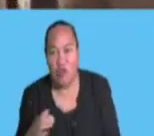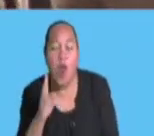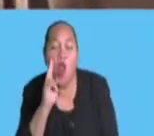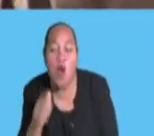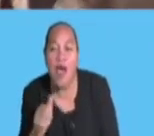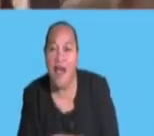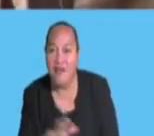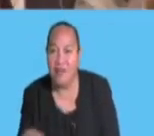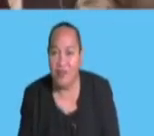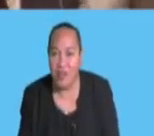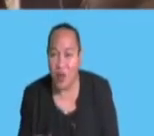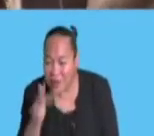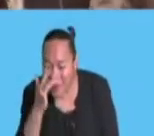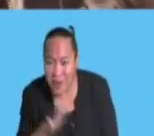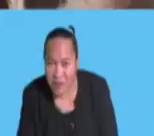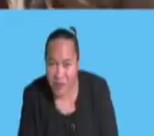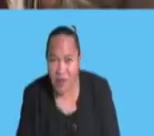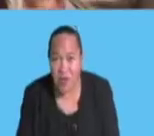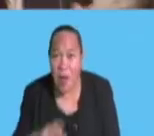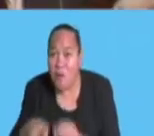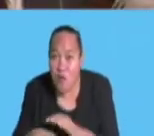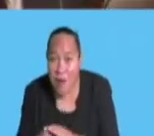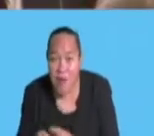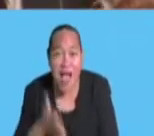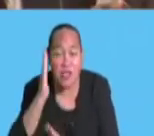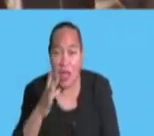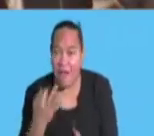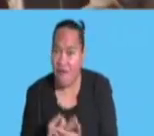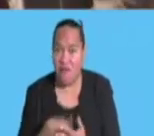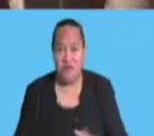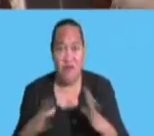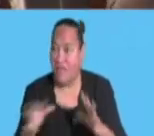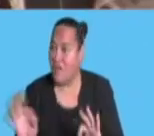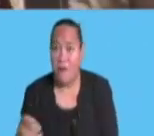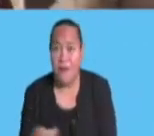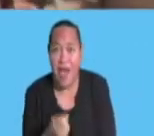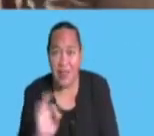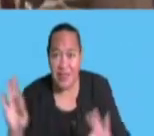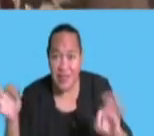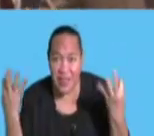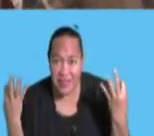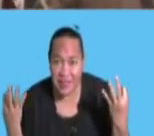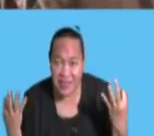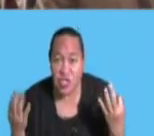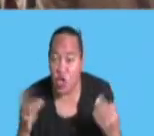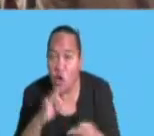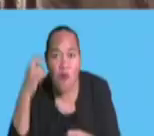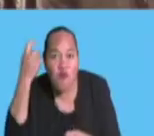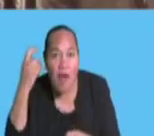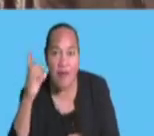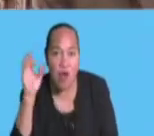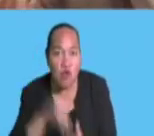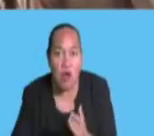country. Infant school, primary school, secondary school. Fees are not paid. Fees are not paid. You don't have to worry about the cost of your bus